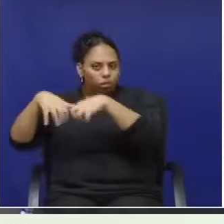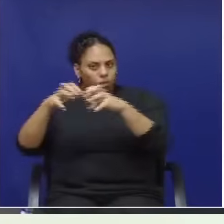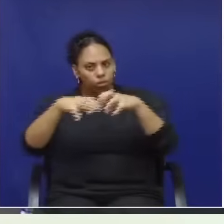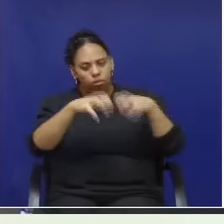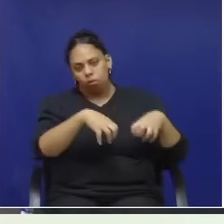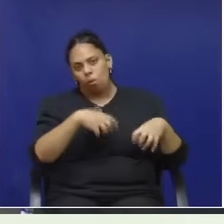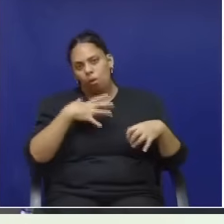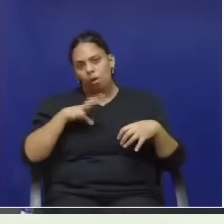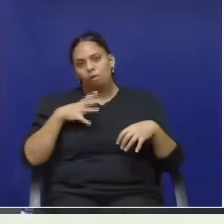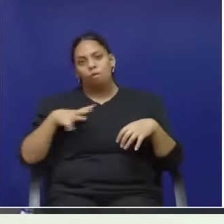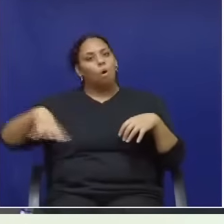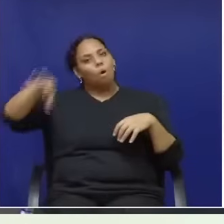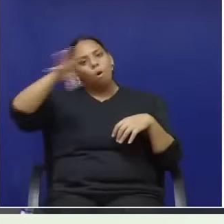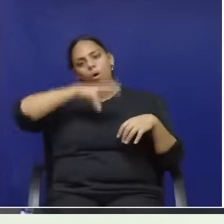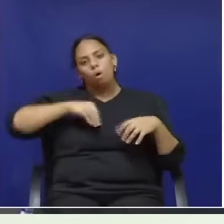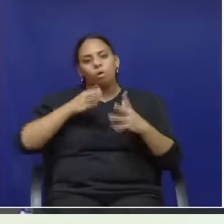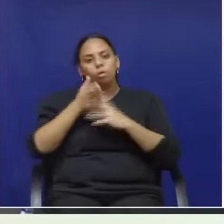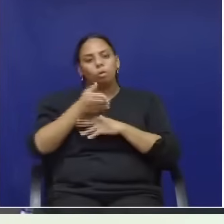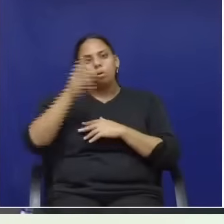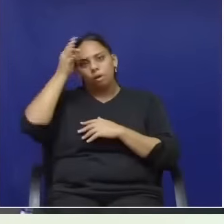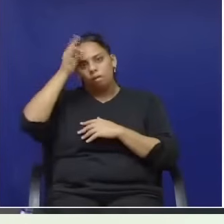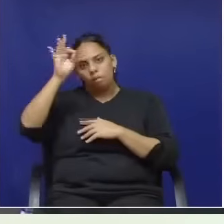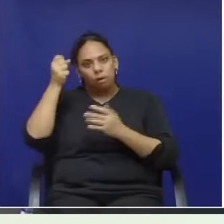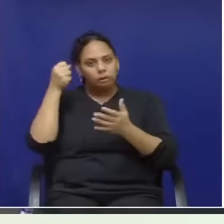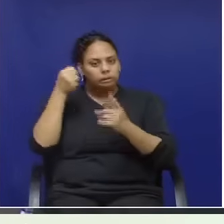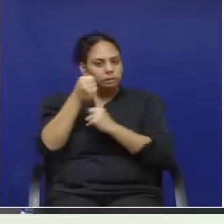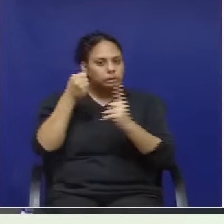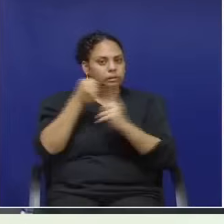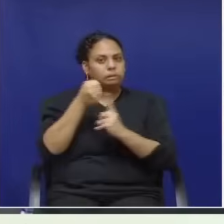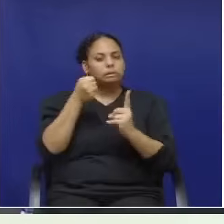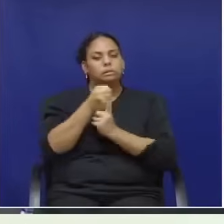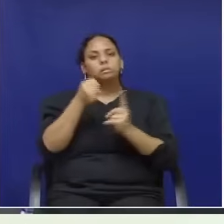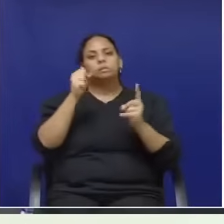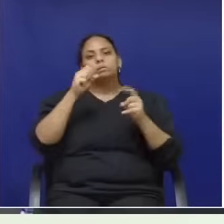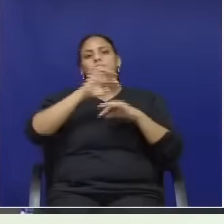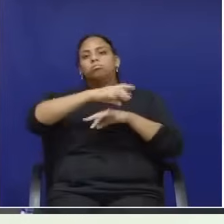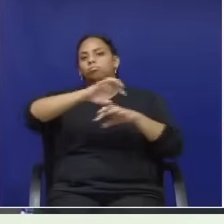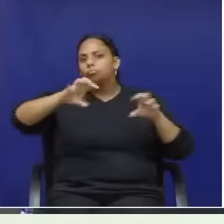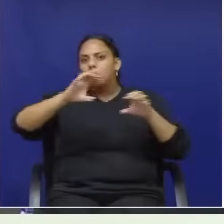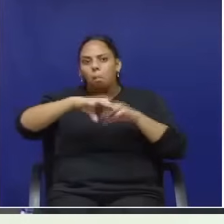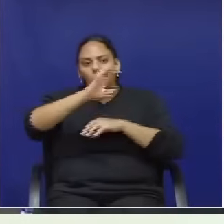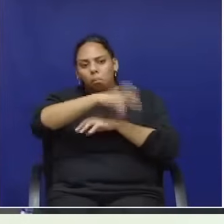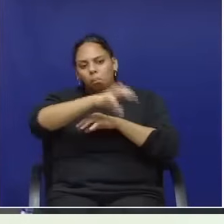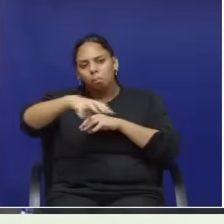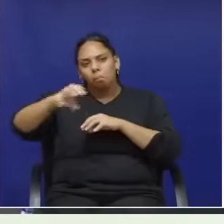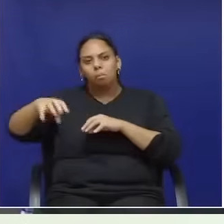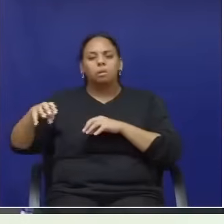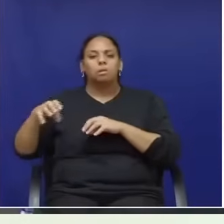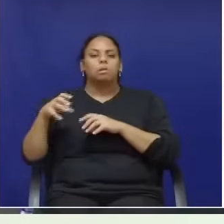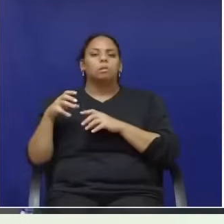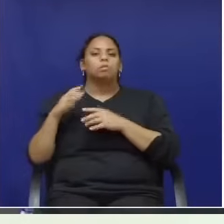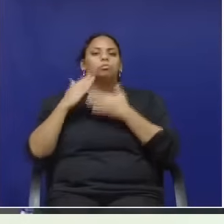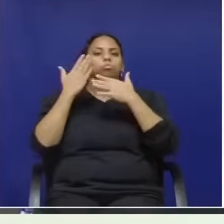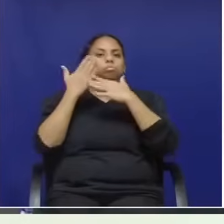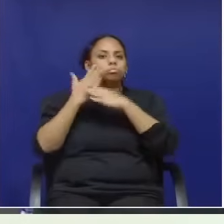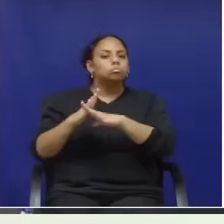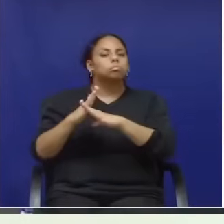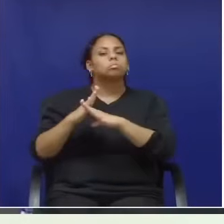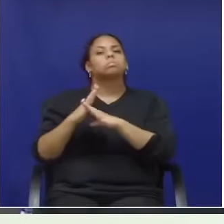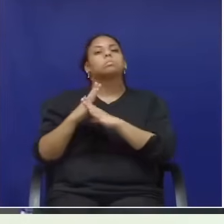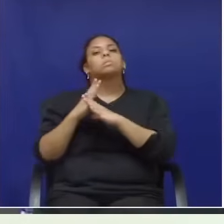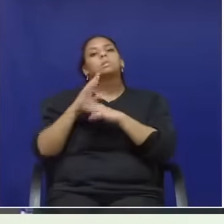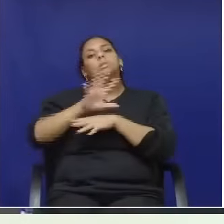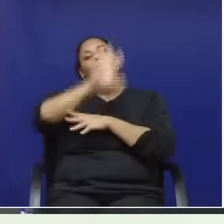coordinated whole-of-government and multi-sectoral approach aimed at preventing South Africa from